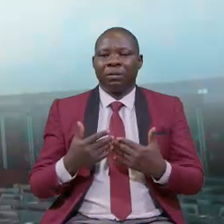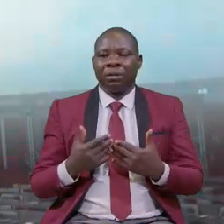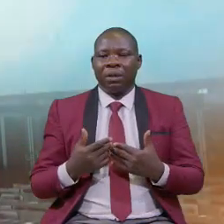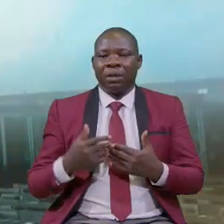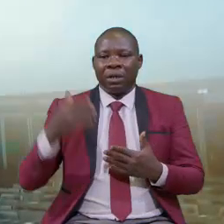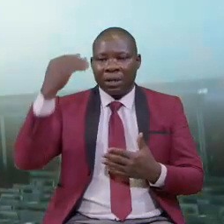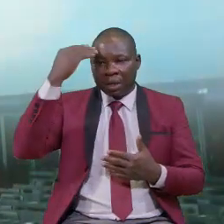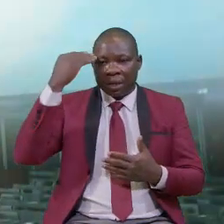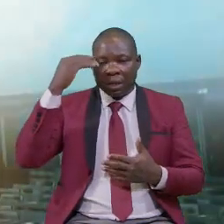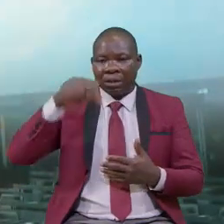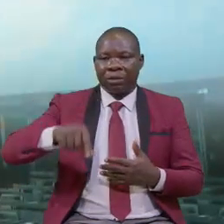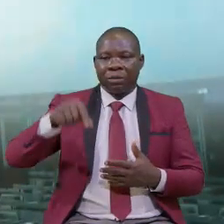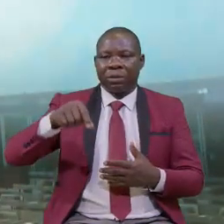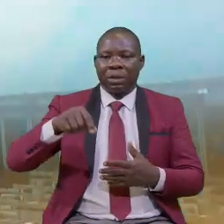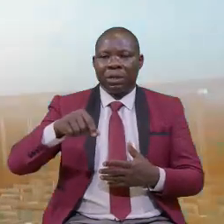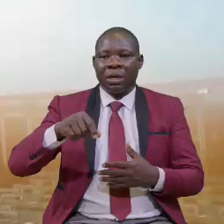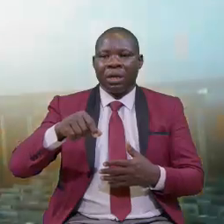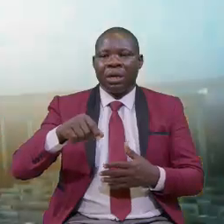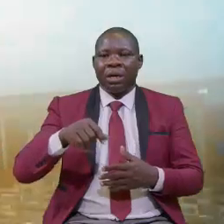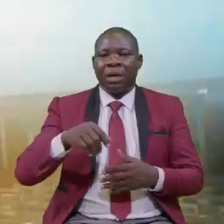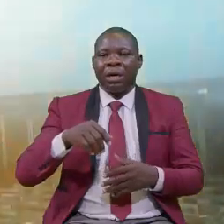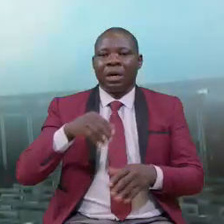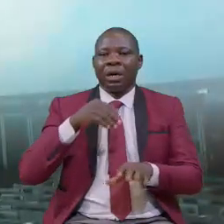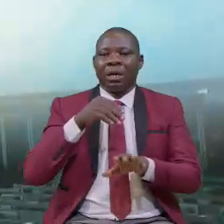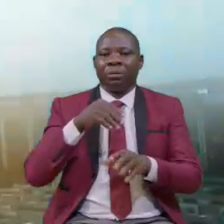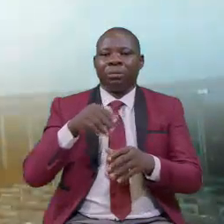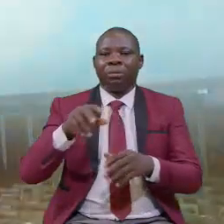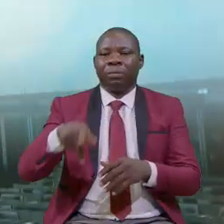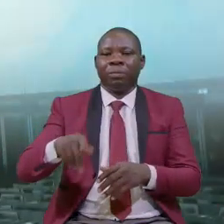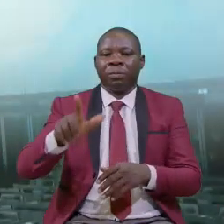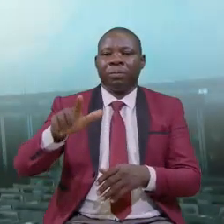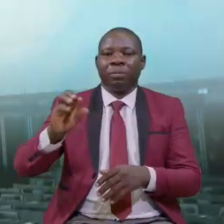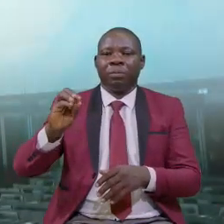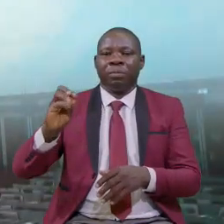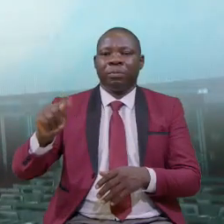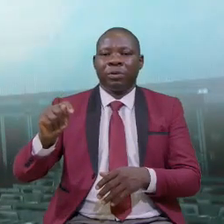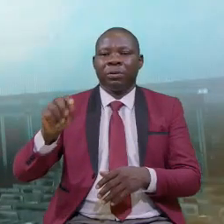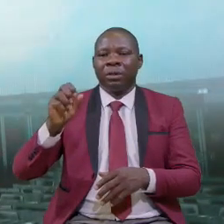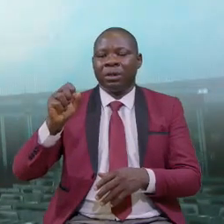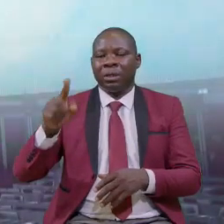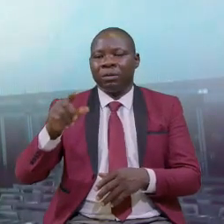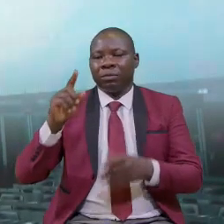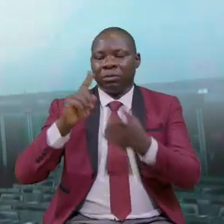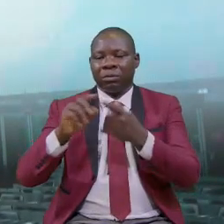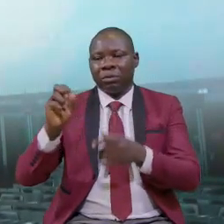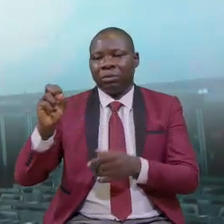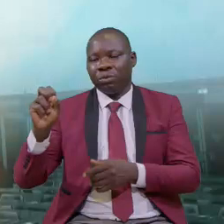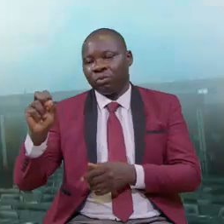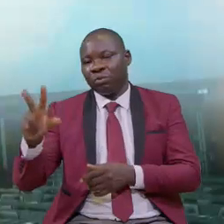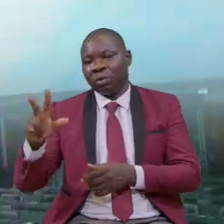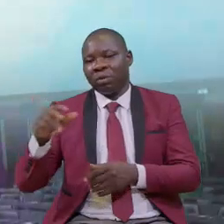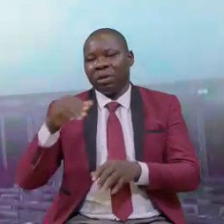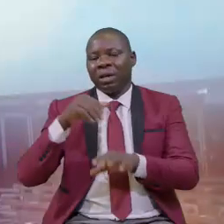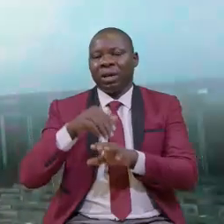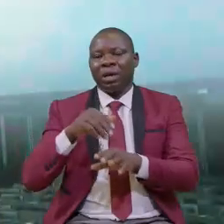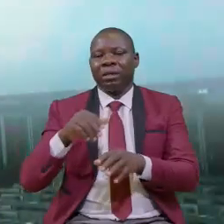11/12 at Ye Arubi Street off Deco Road. Deco Road is a